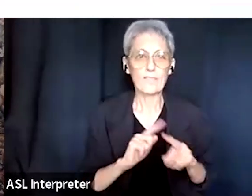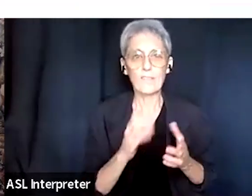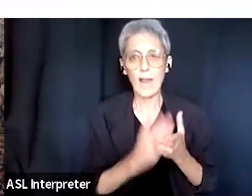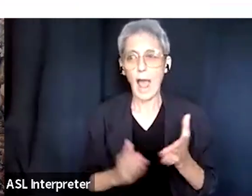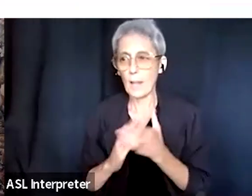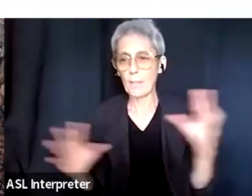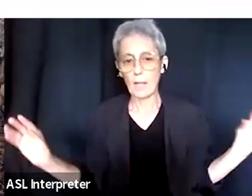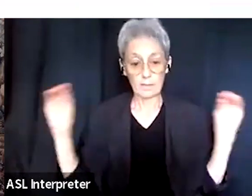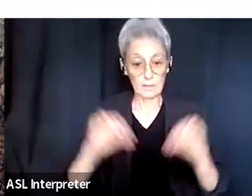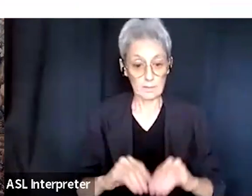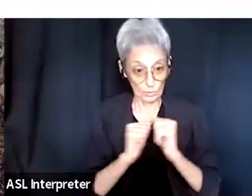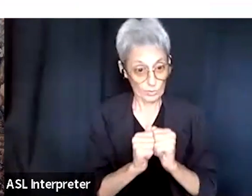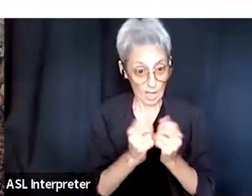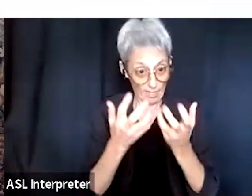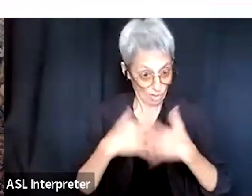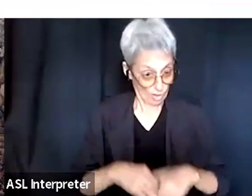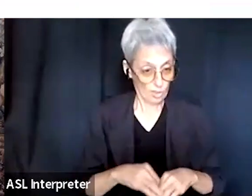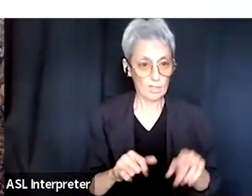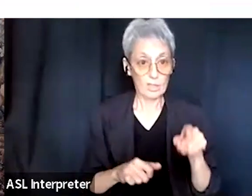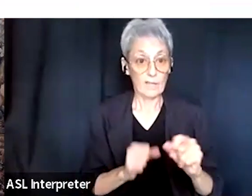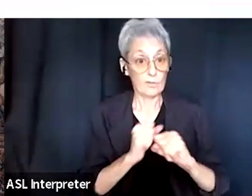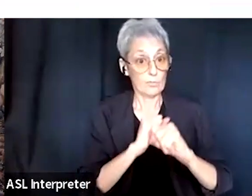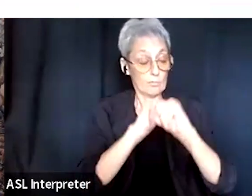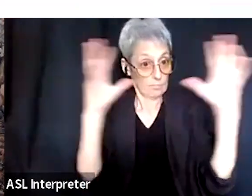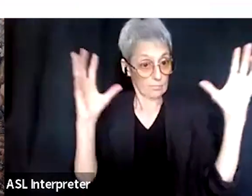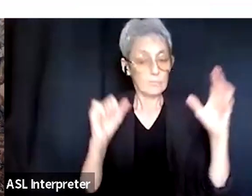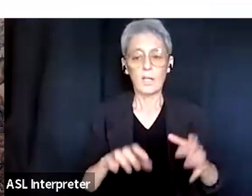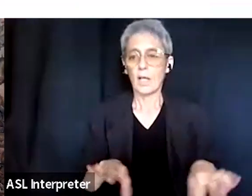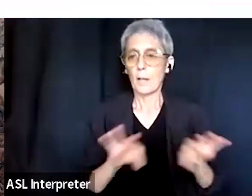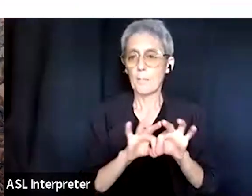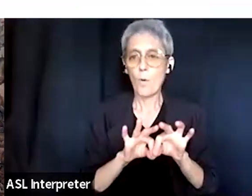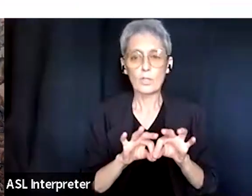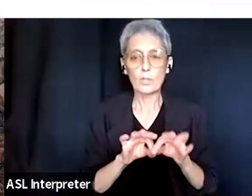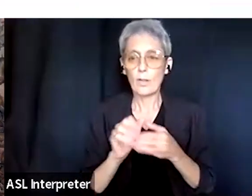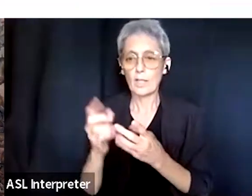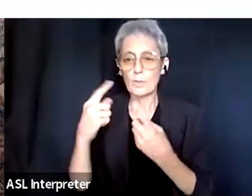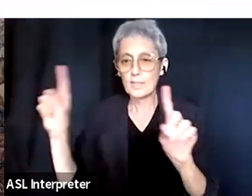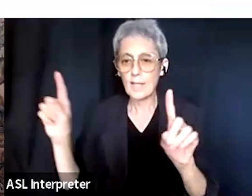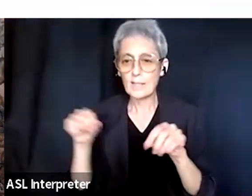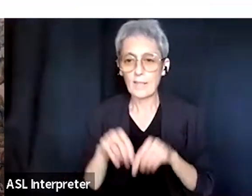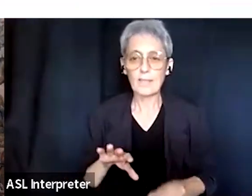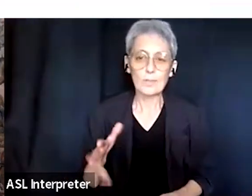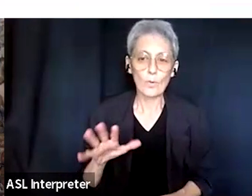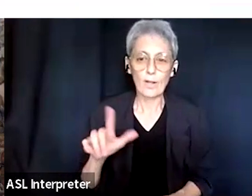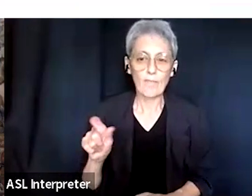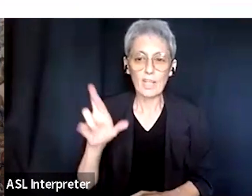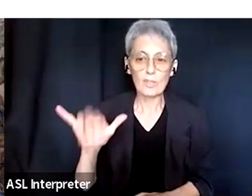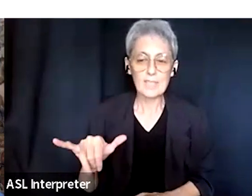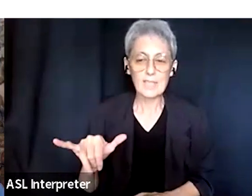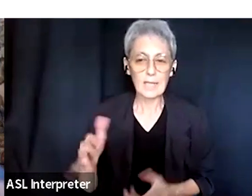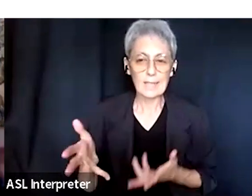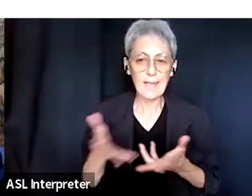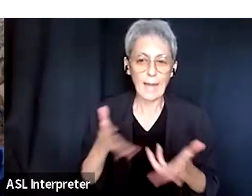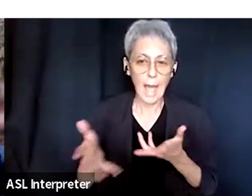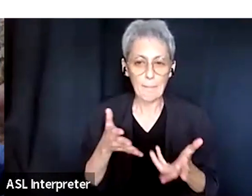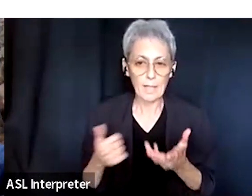is critical to being successful in this sort of literacy dynamic that we talk about. And the